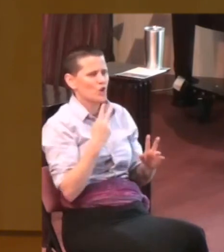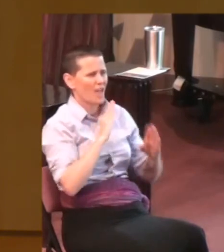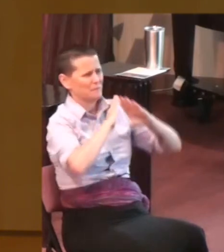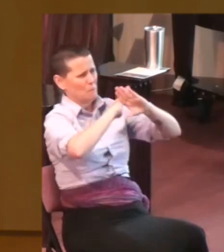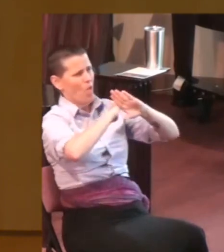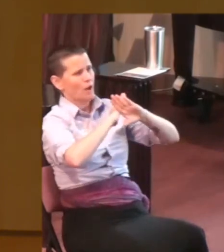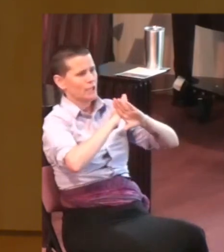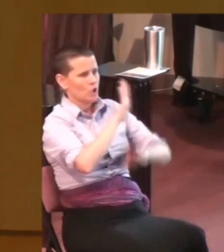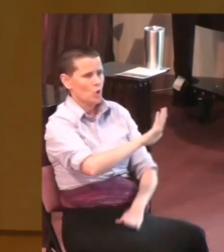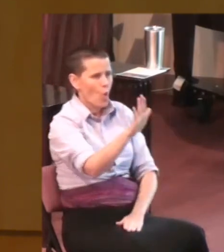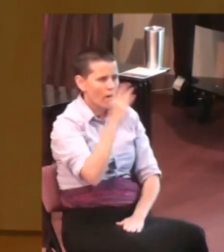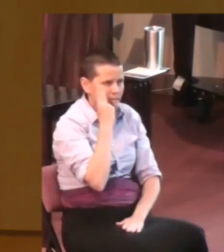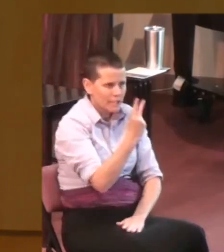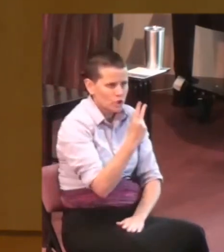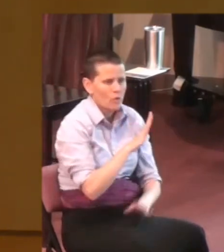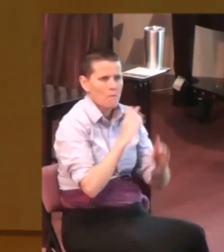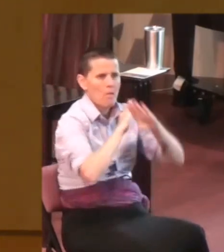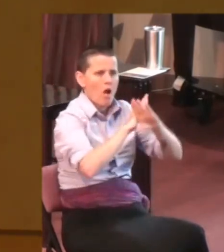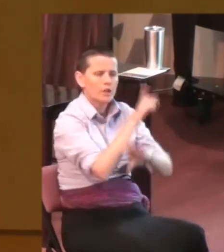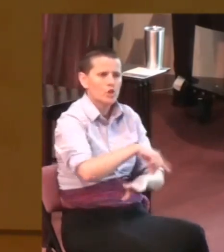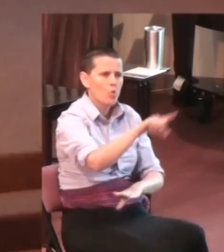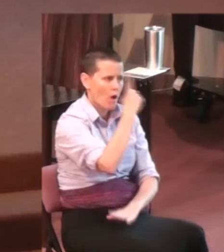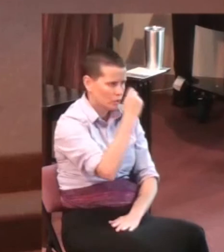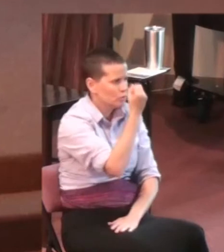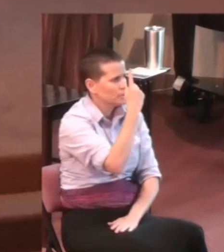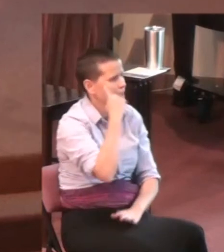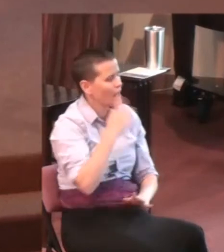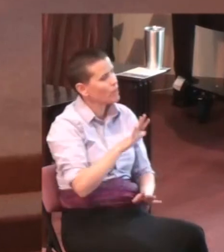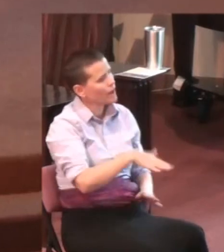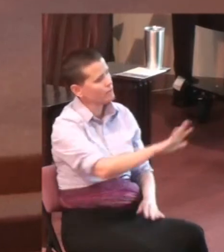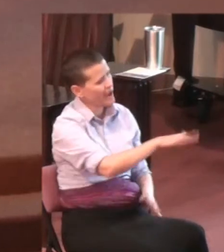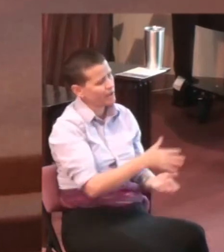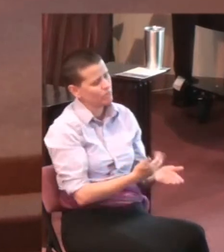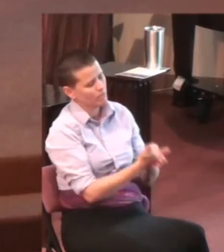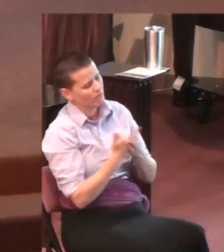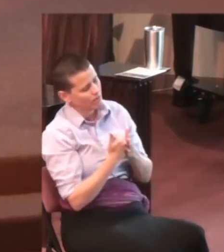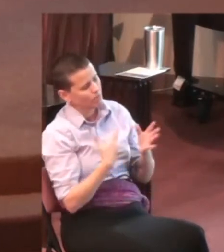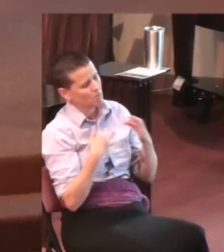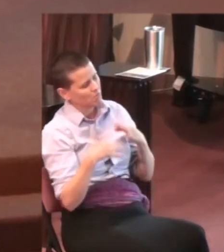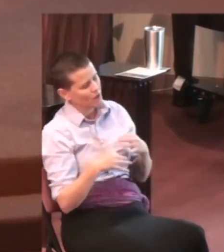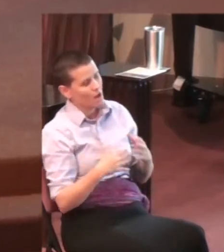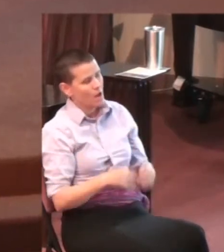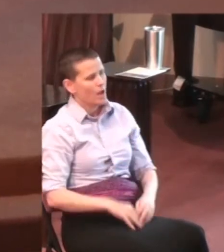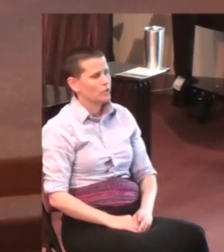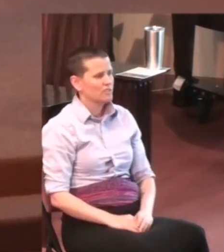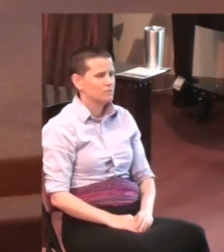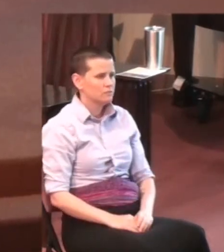Just know that for somebody to have the courage to bring something up. Now, there's some people that are just critical,